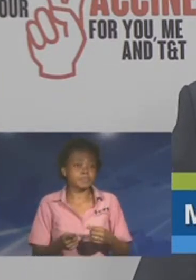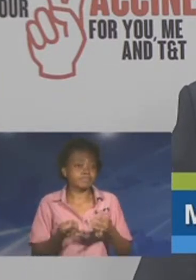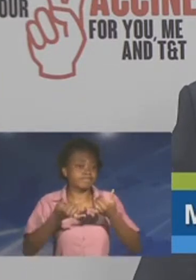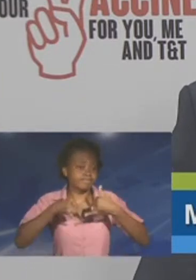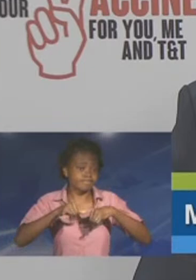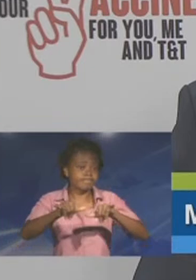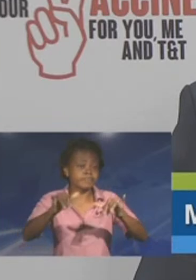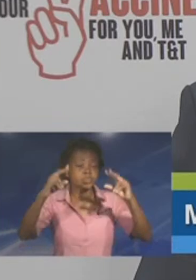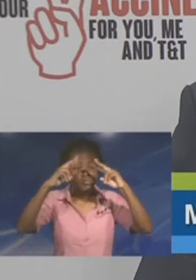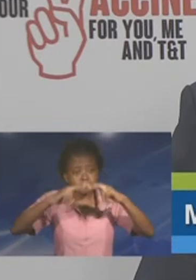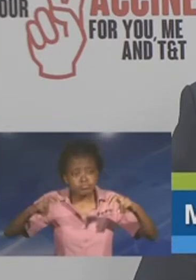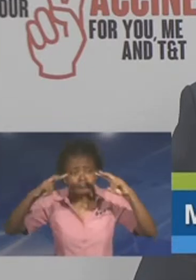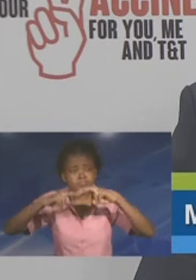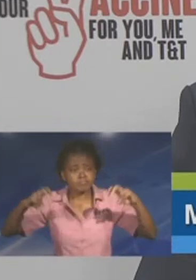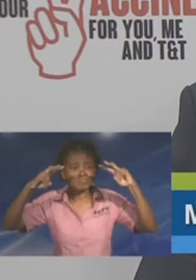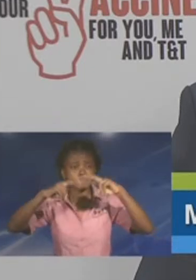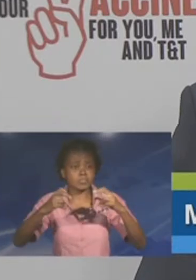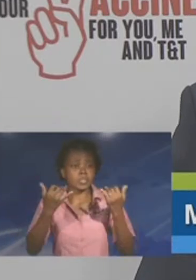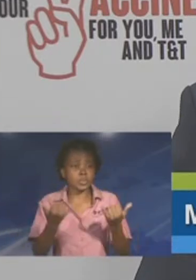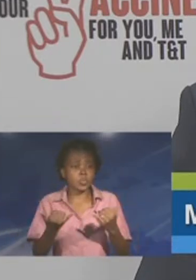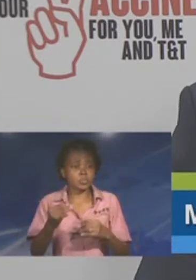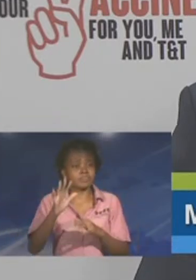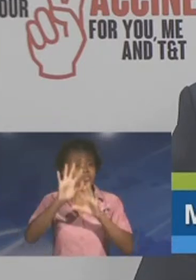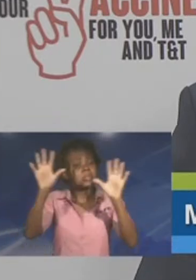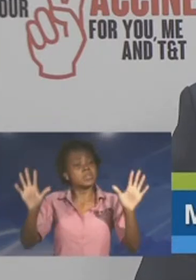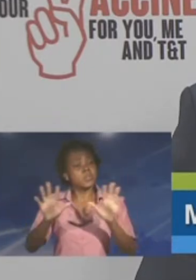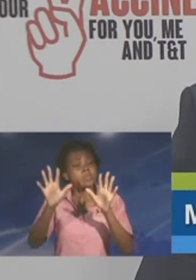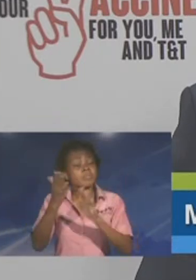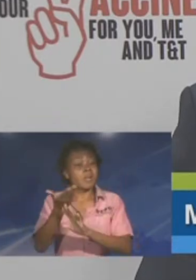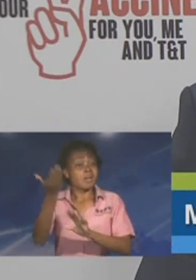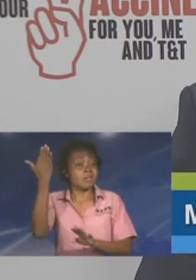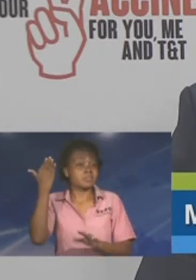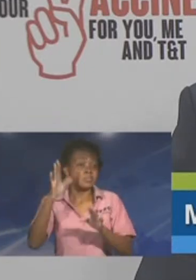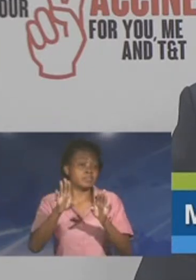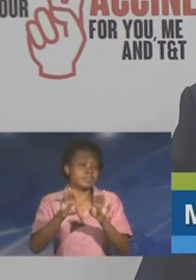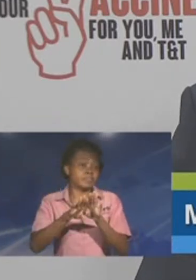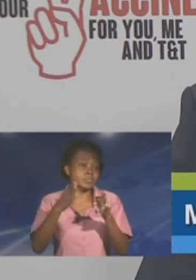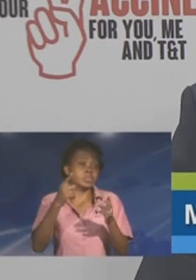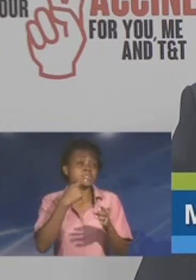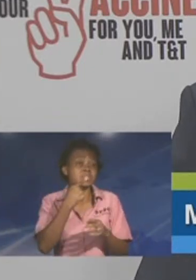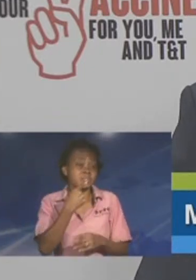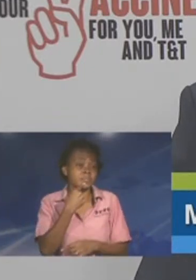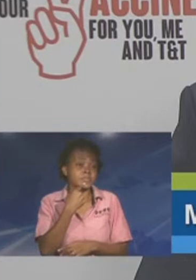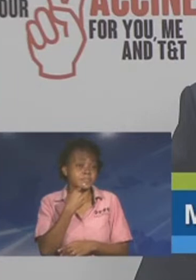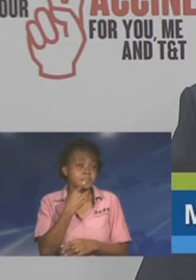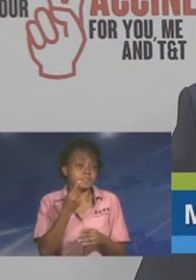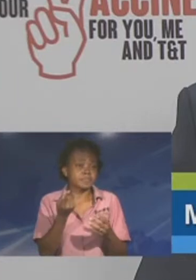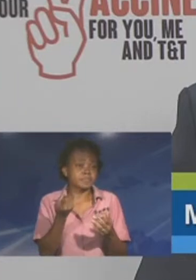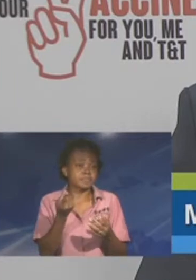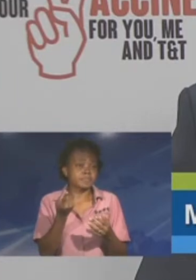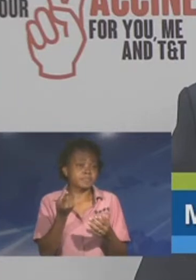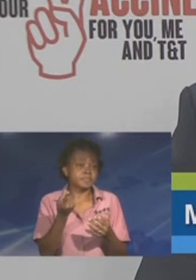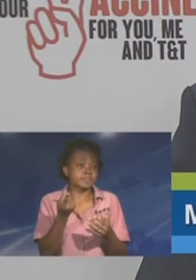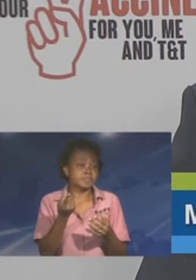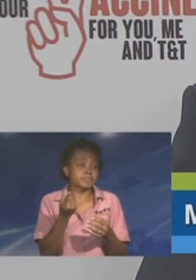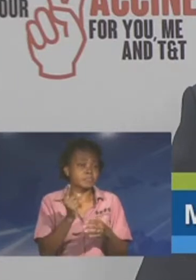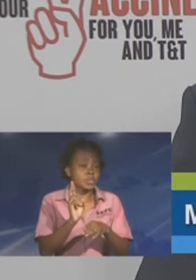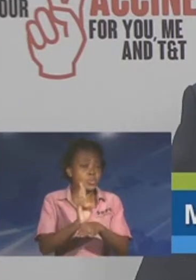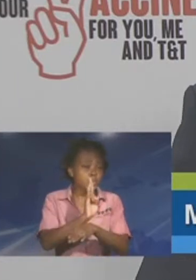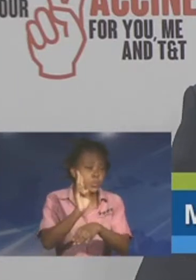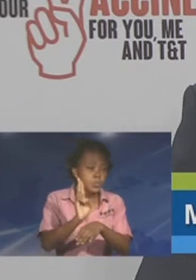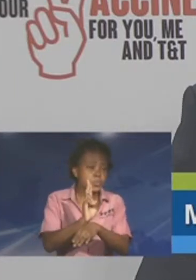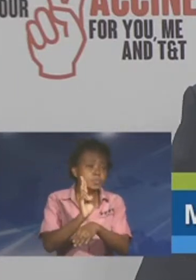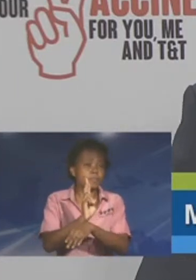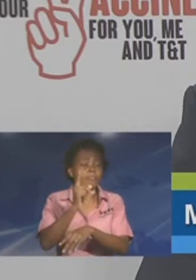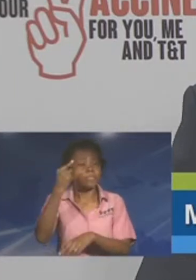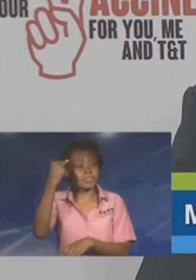the next 2 to 3 weeks. By the end of July into early August will give us some